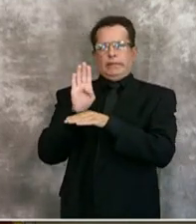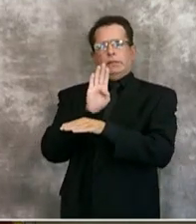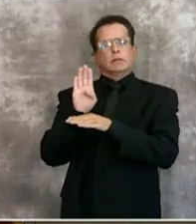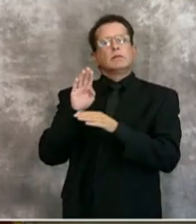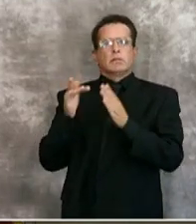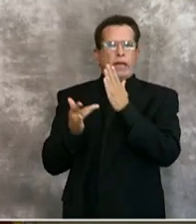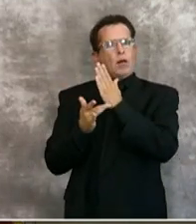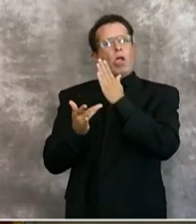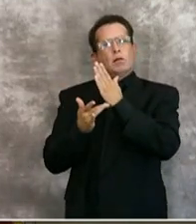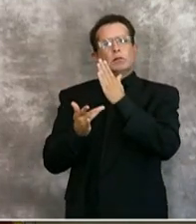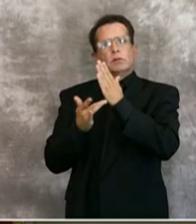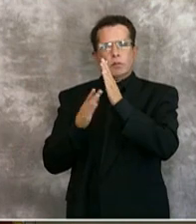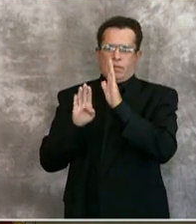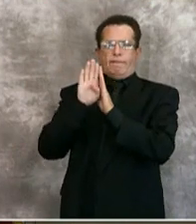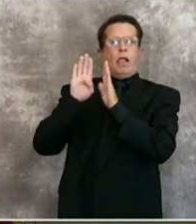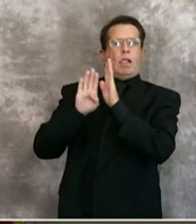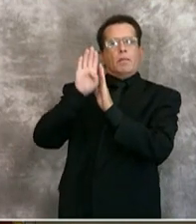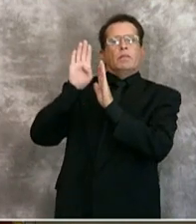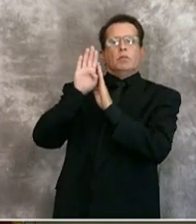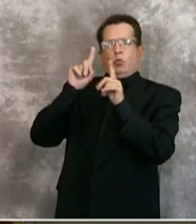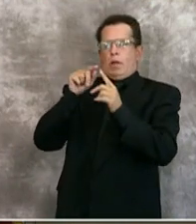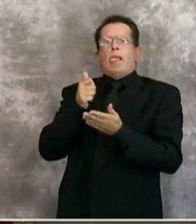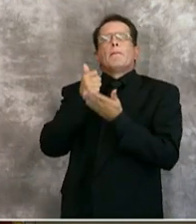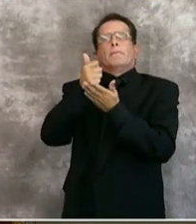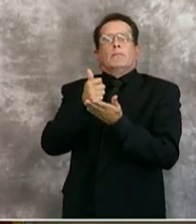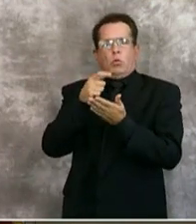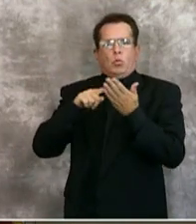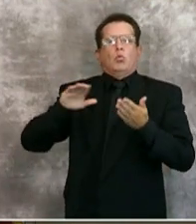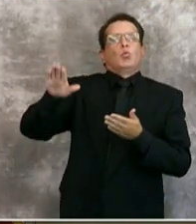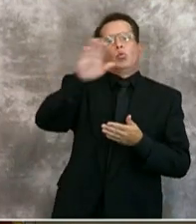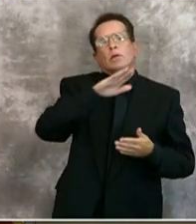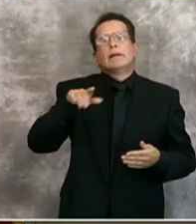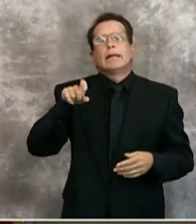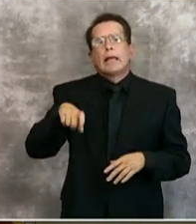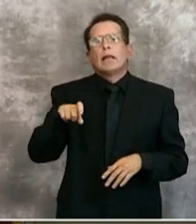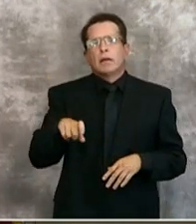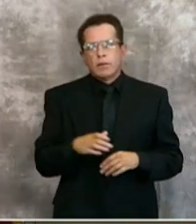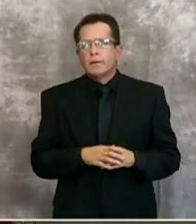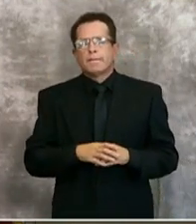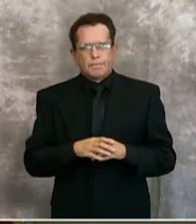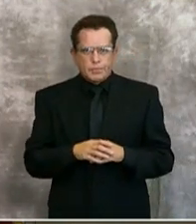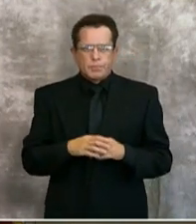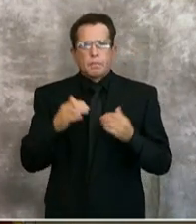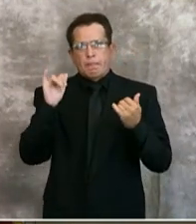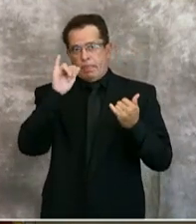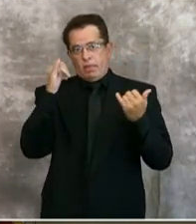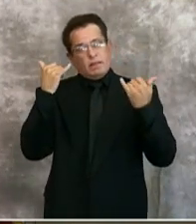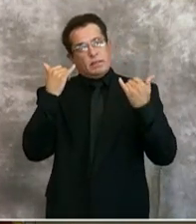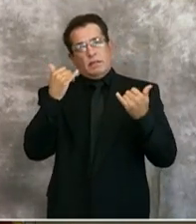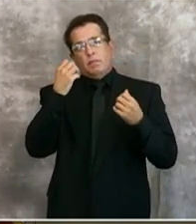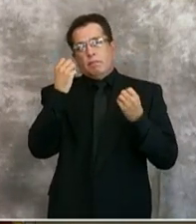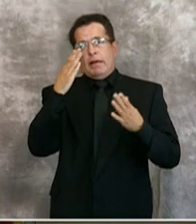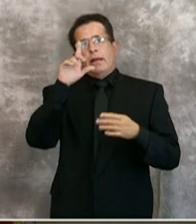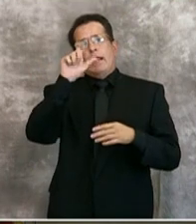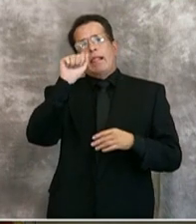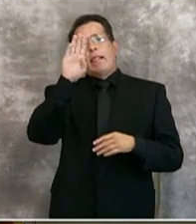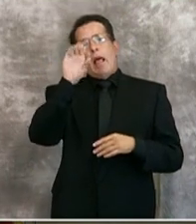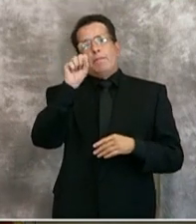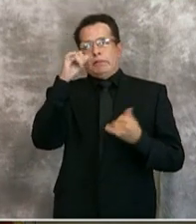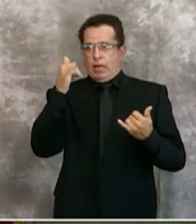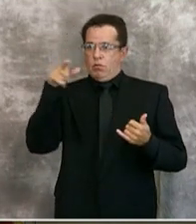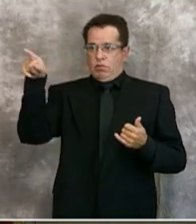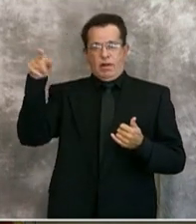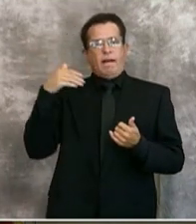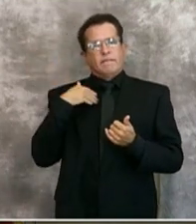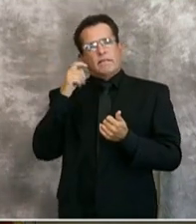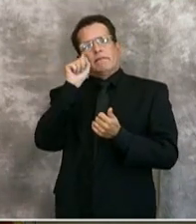it to service the demand as it continues to grow. Unlike many reference labs who have many different tests